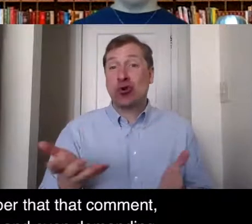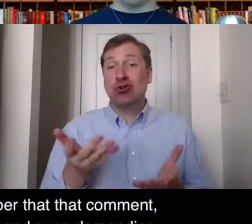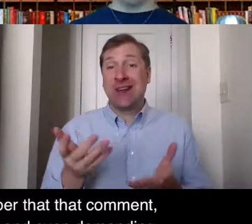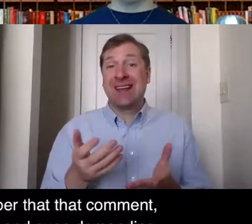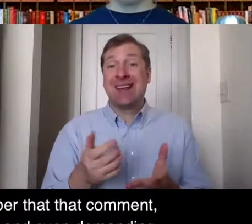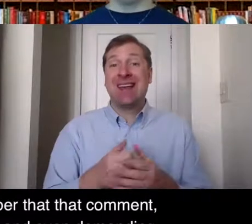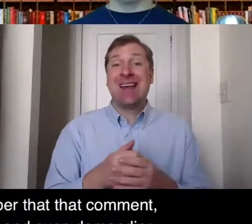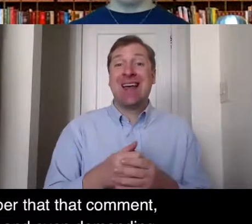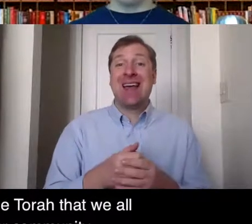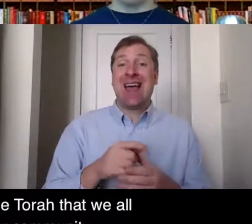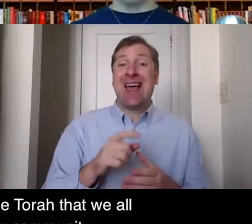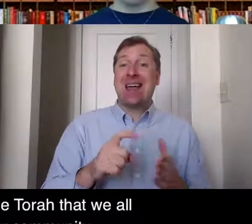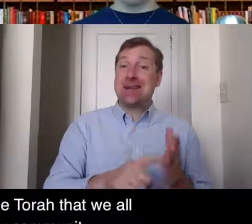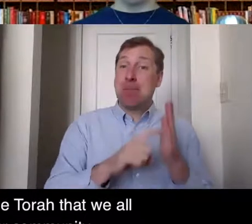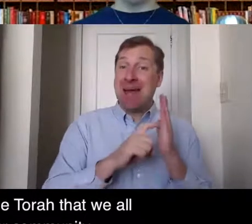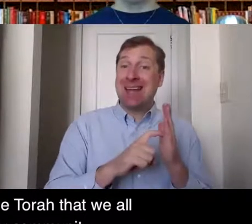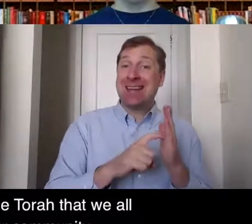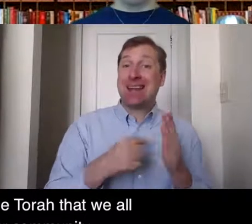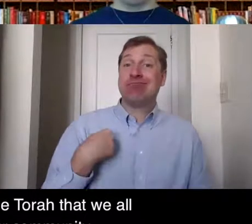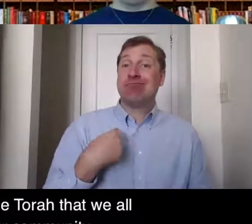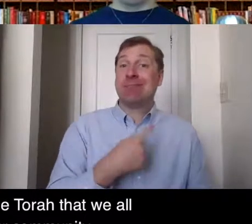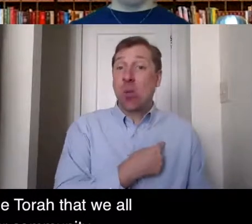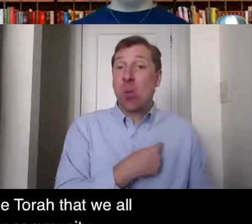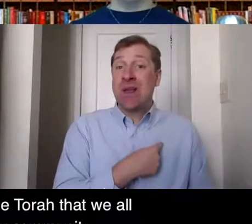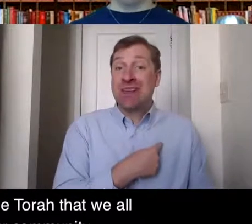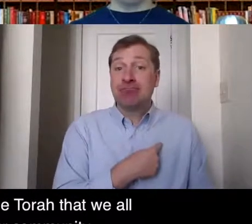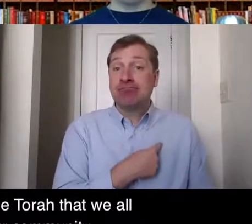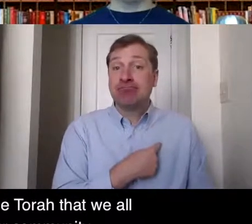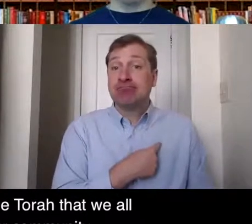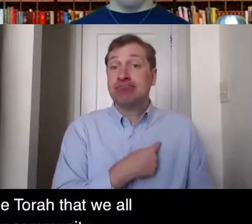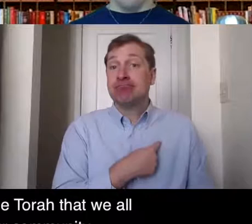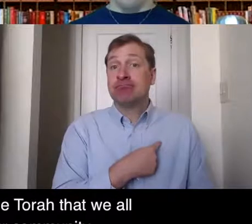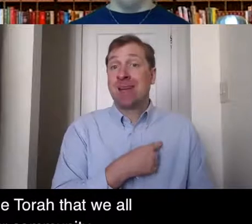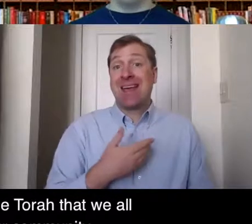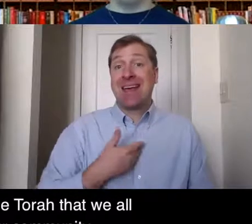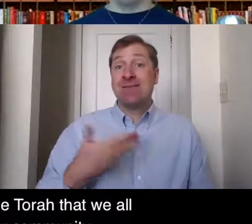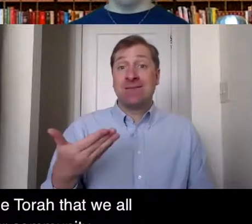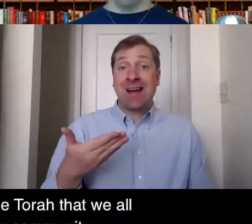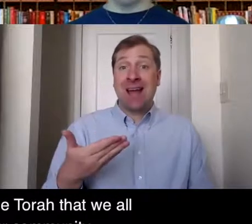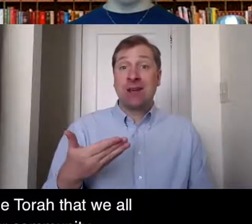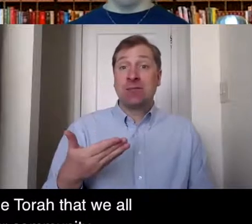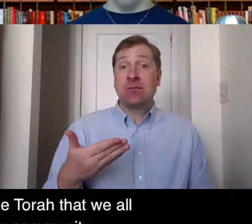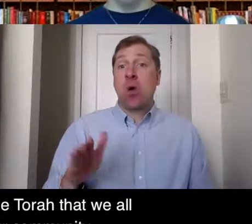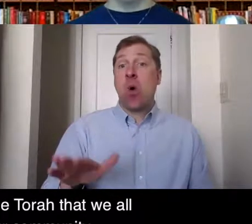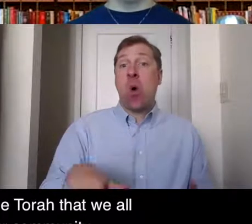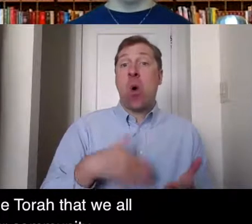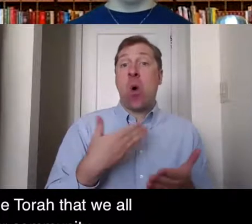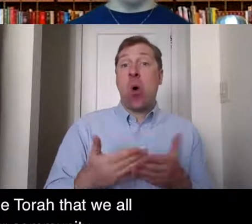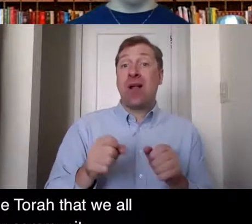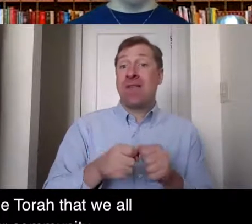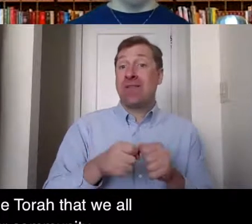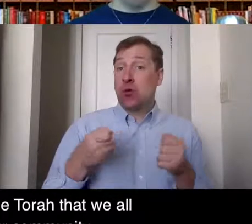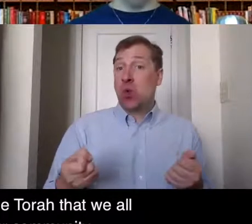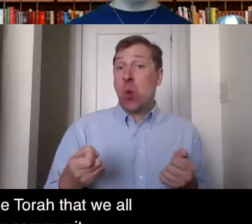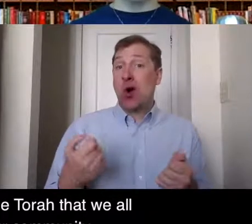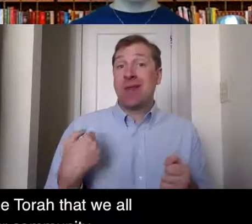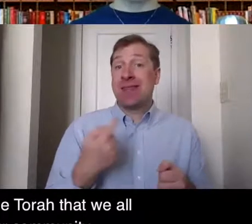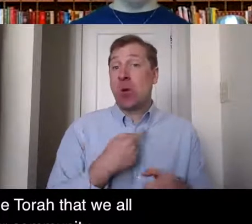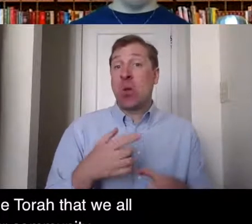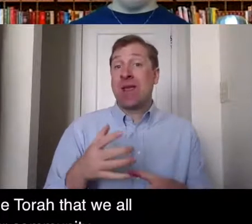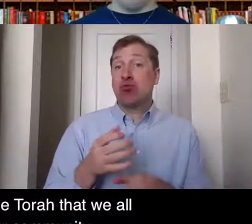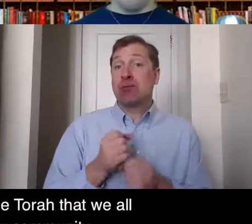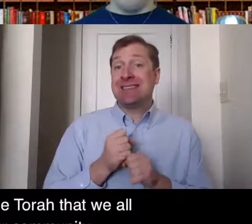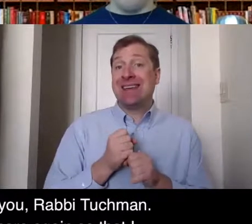even demanding that we invite all of the Torah that we all received into